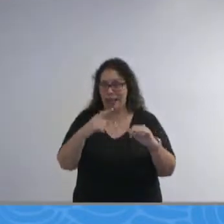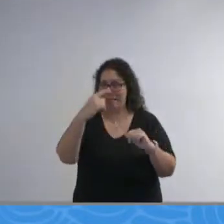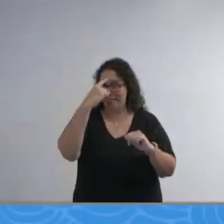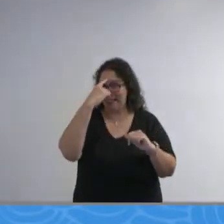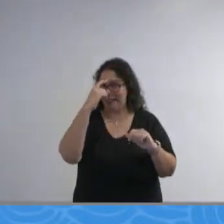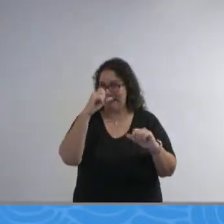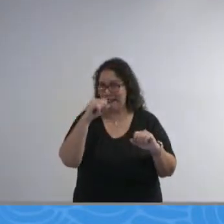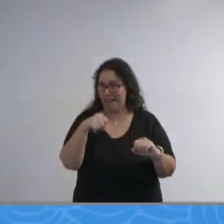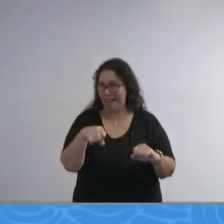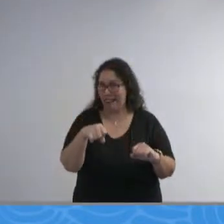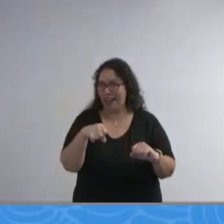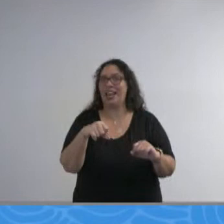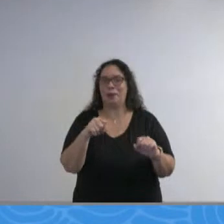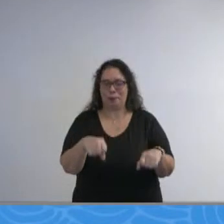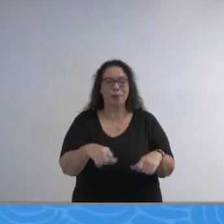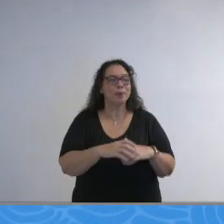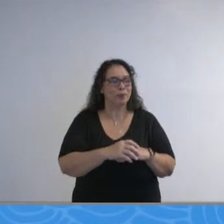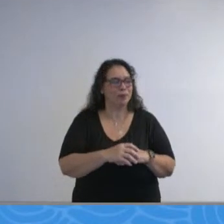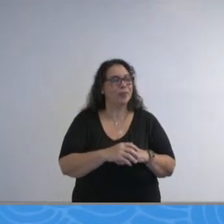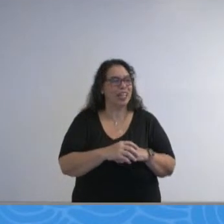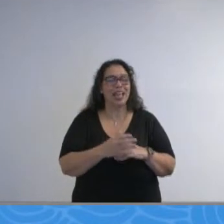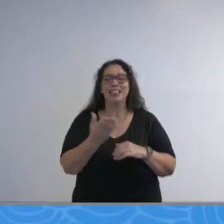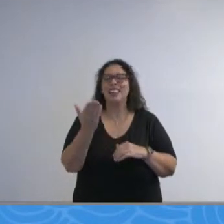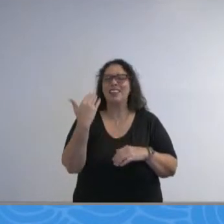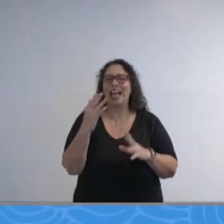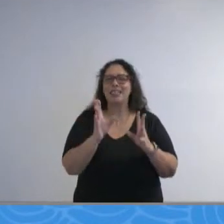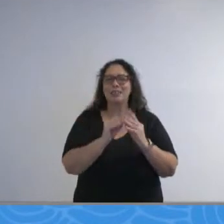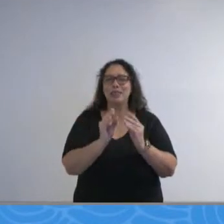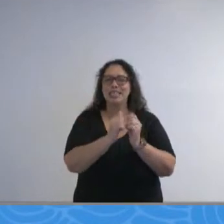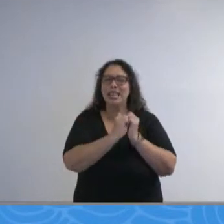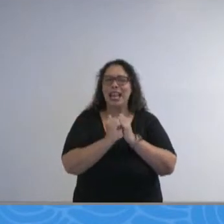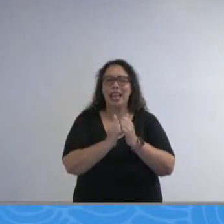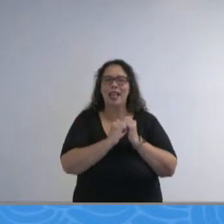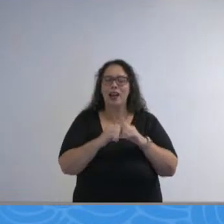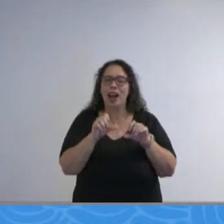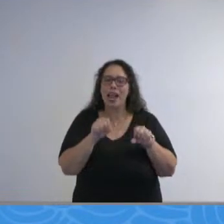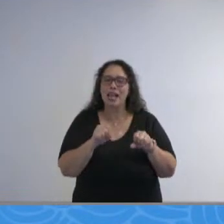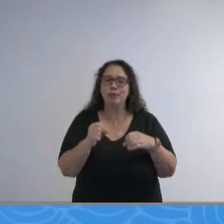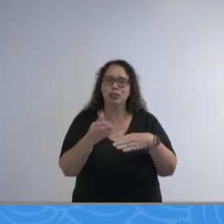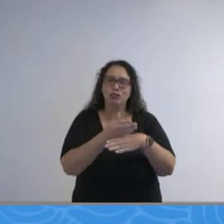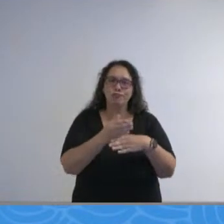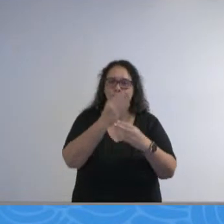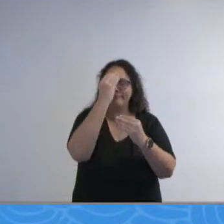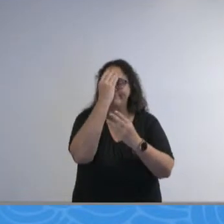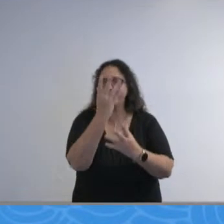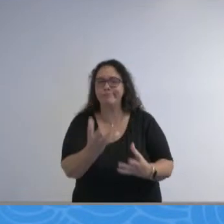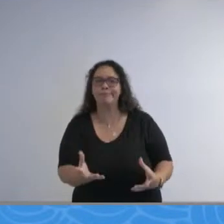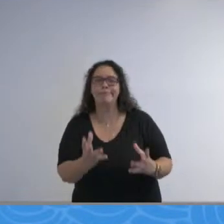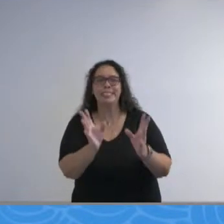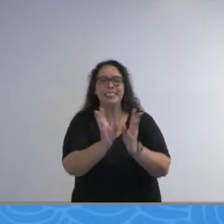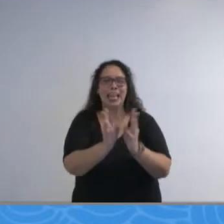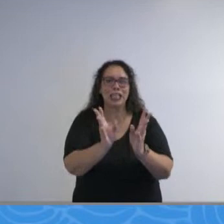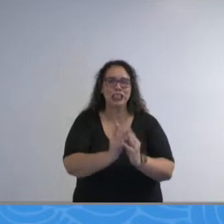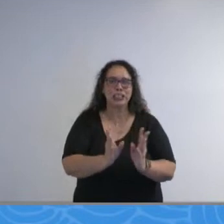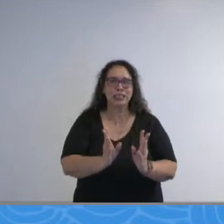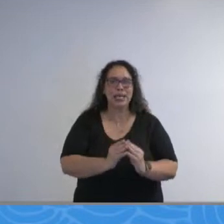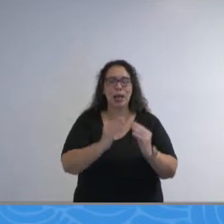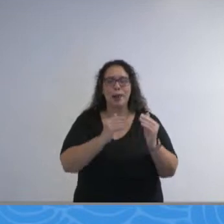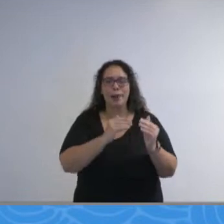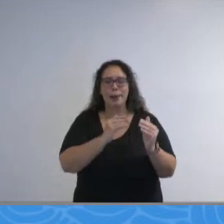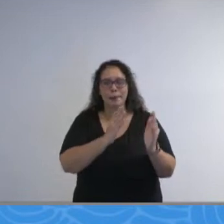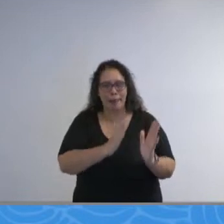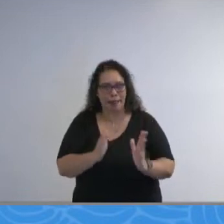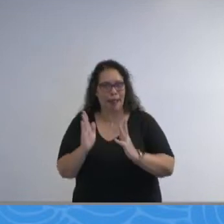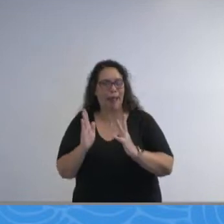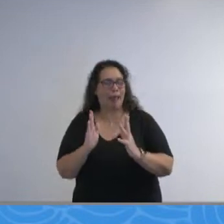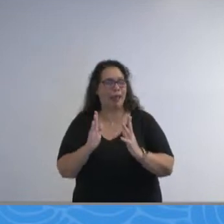I can. At our last meeting together, we were able to share some informational sessions that we have planned out